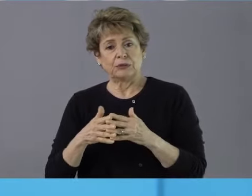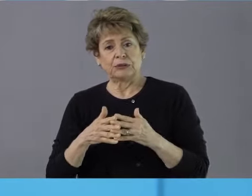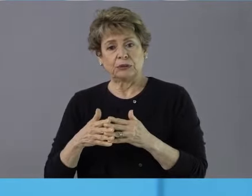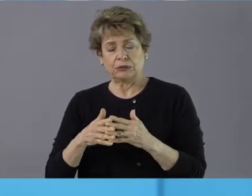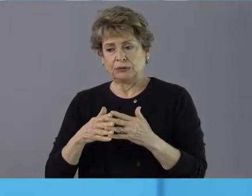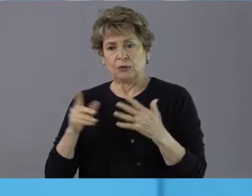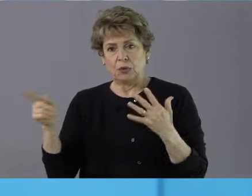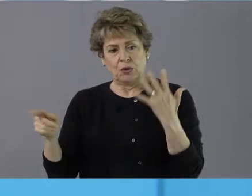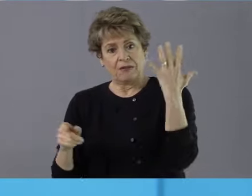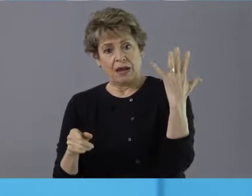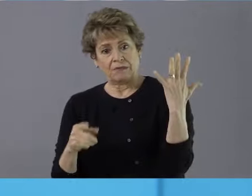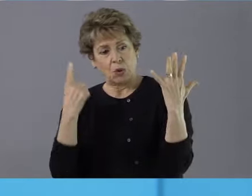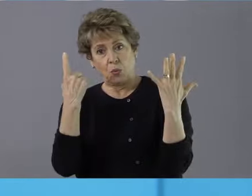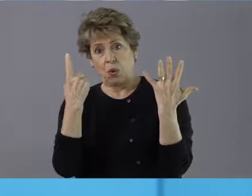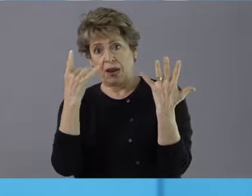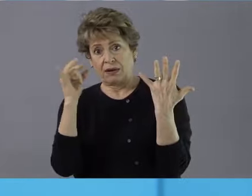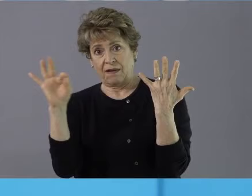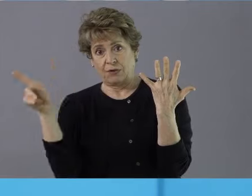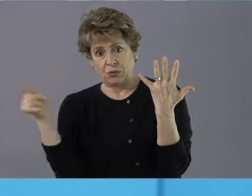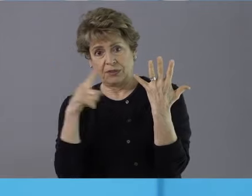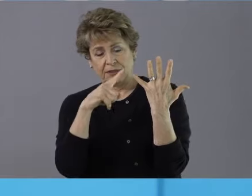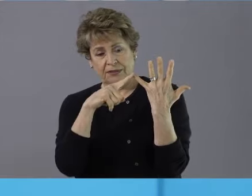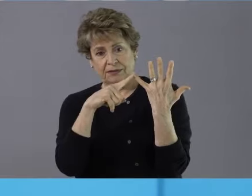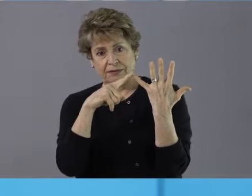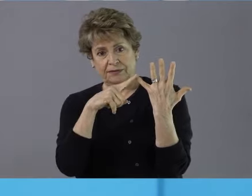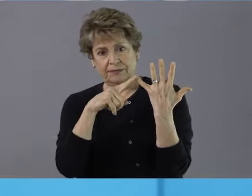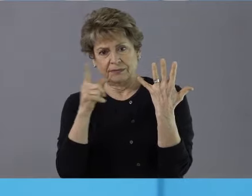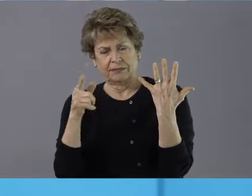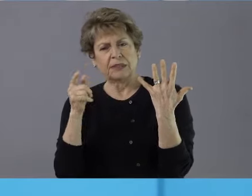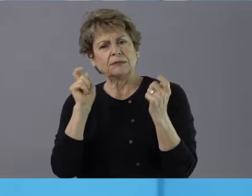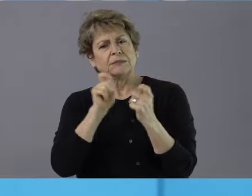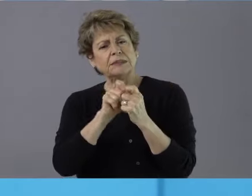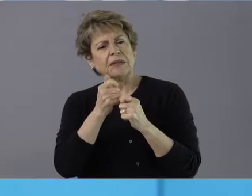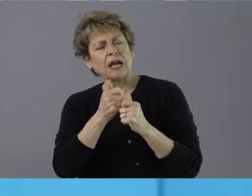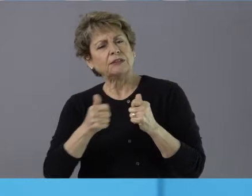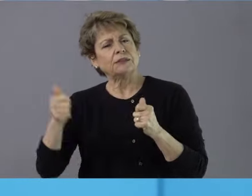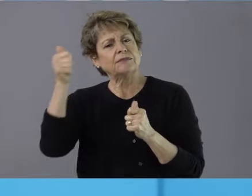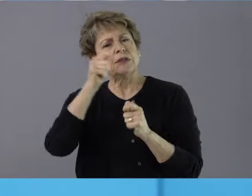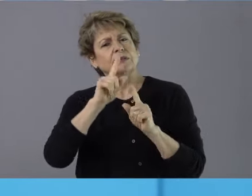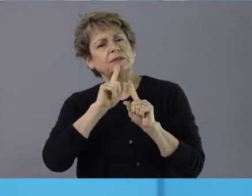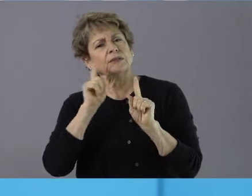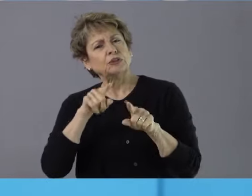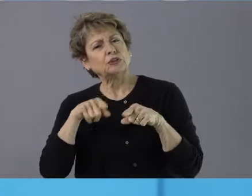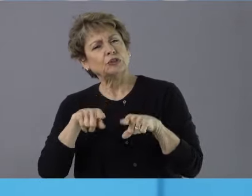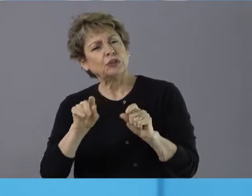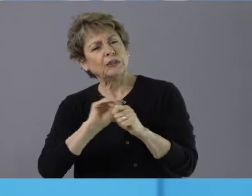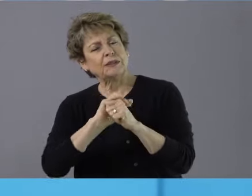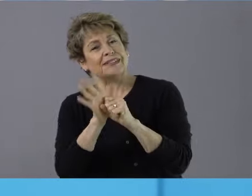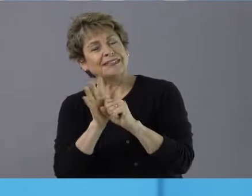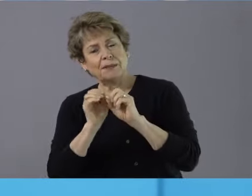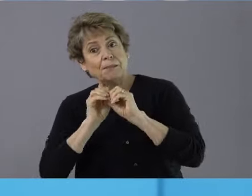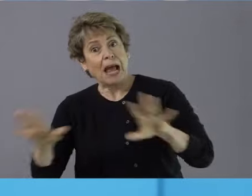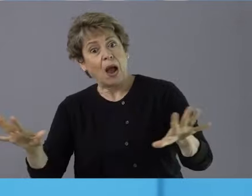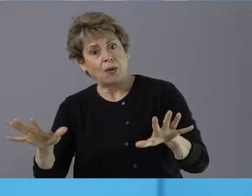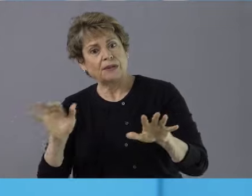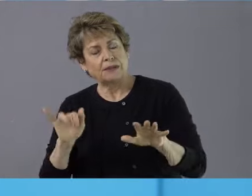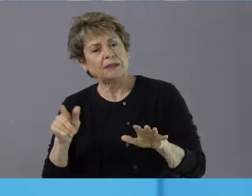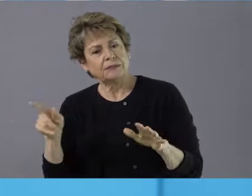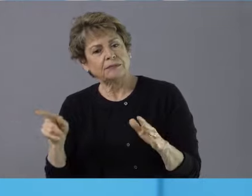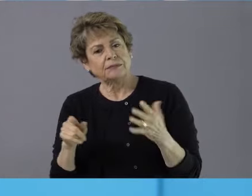actions taken during the course of the pandemic, mostly aimed at slowing the spread of the virus, such as shutting down businesses. And